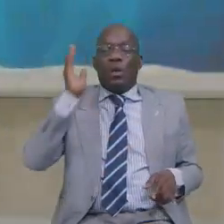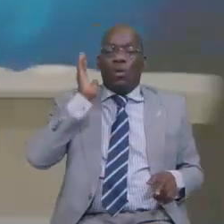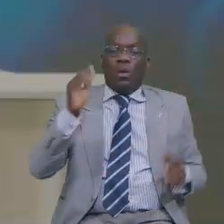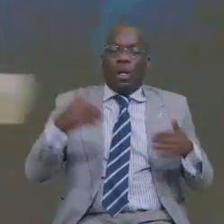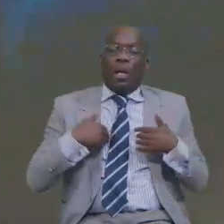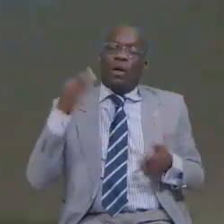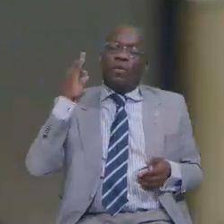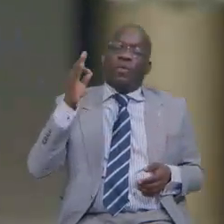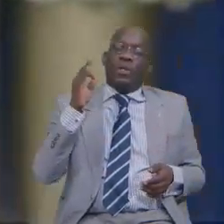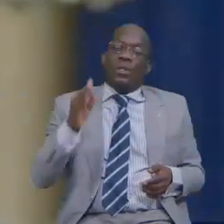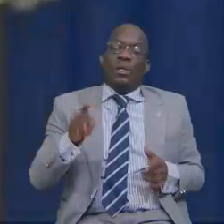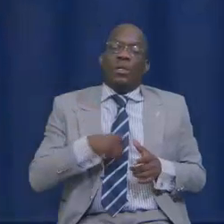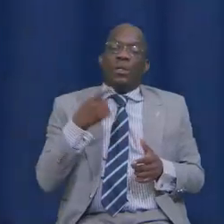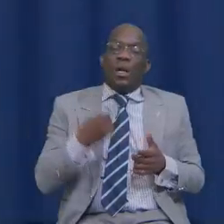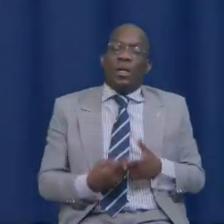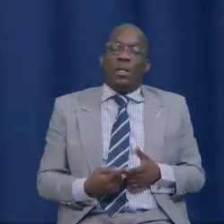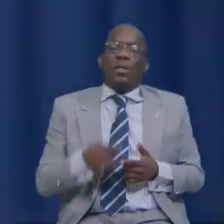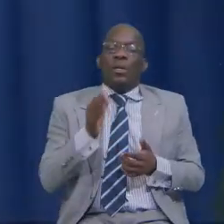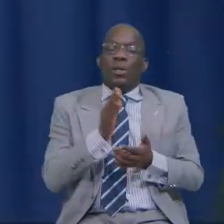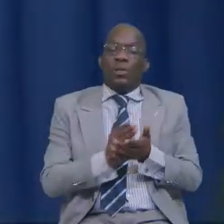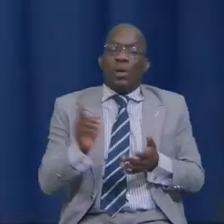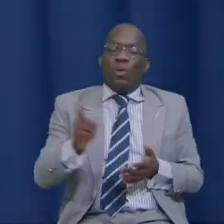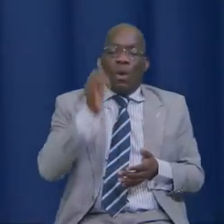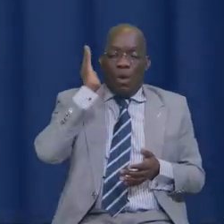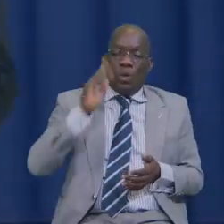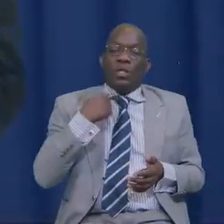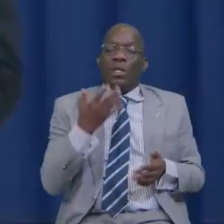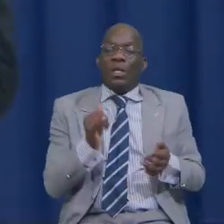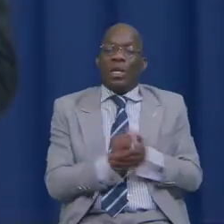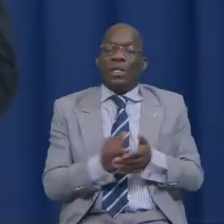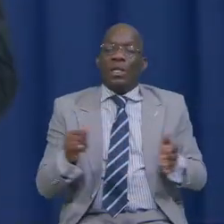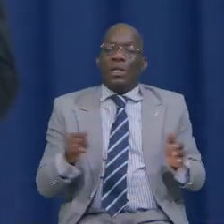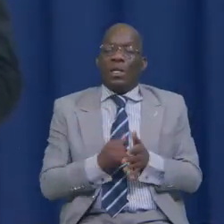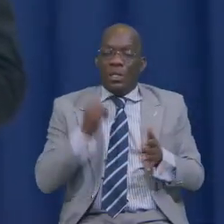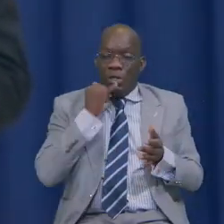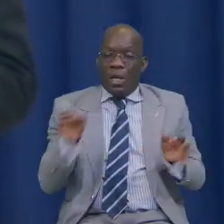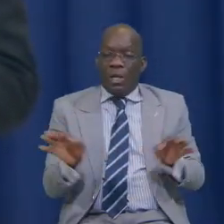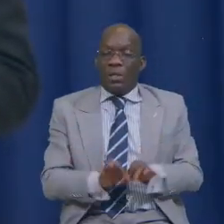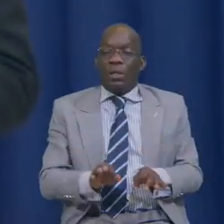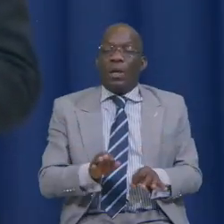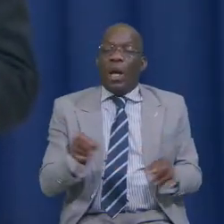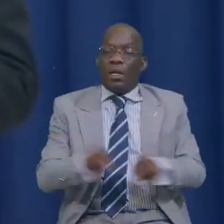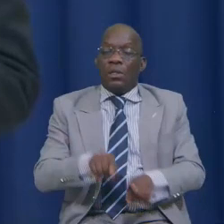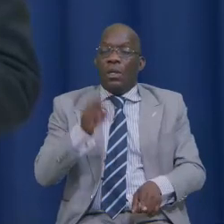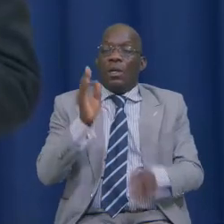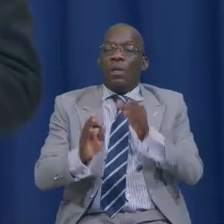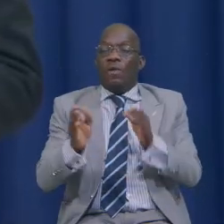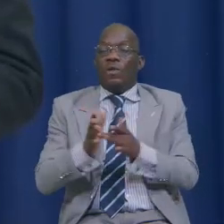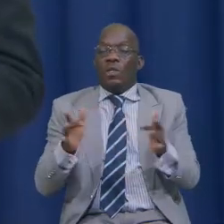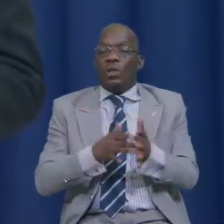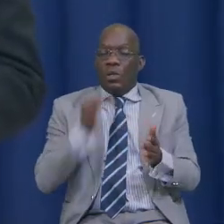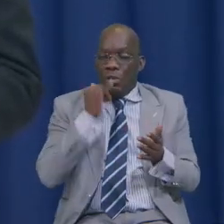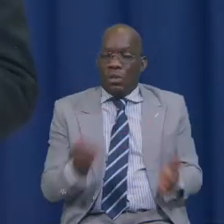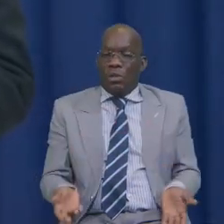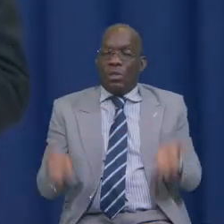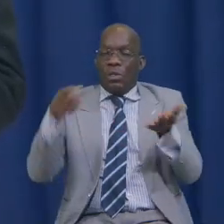will say, it's like Jesus is risen again. He's still alive. I said he's still